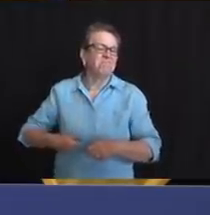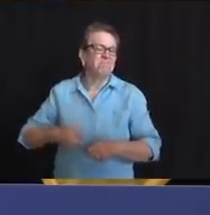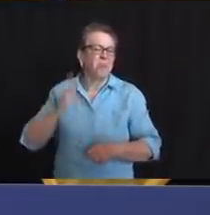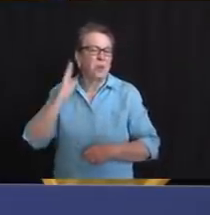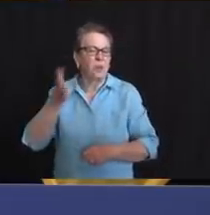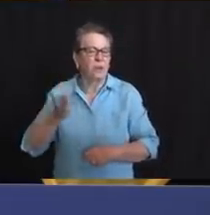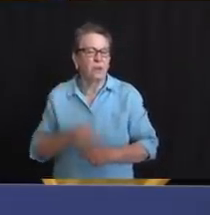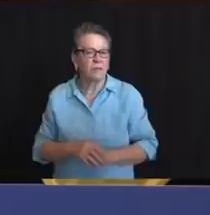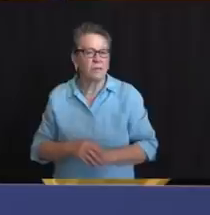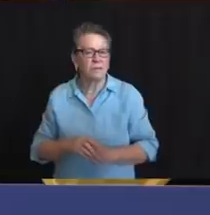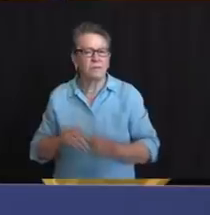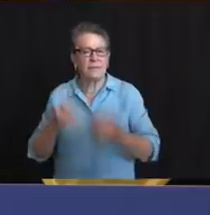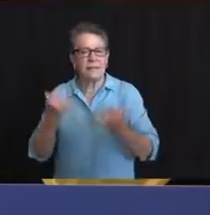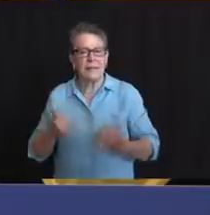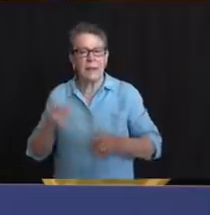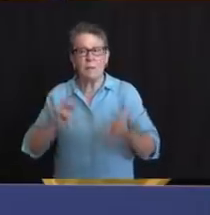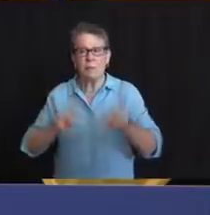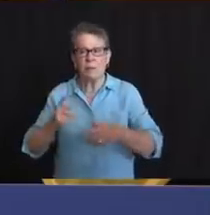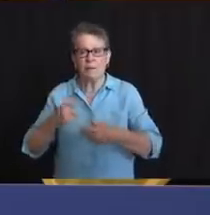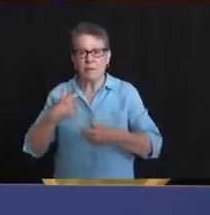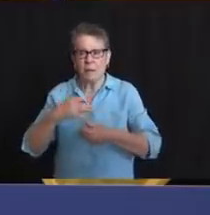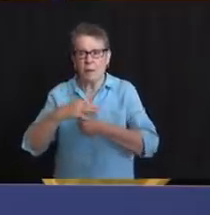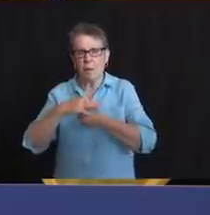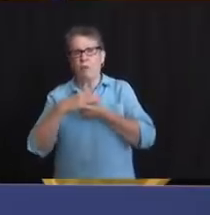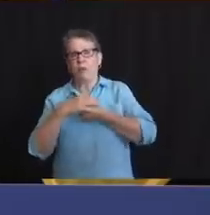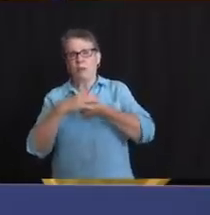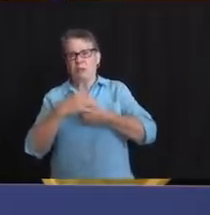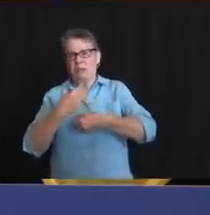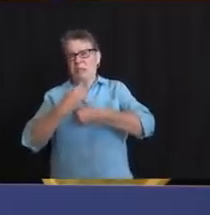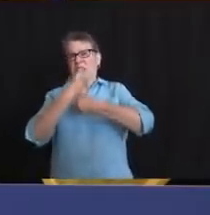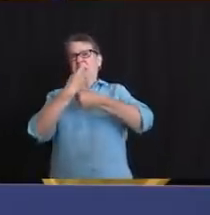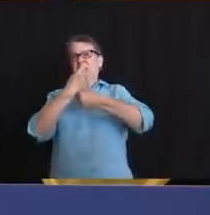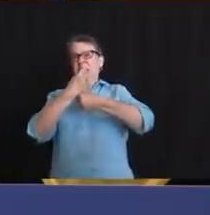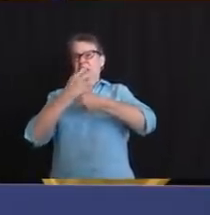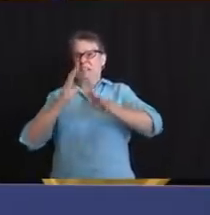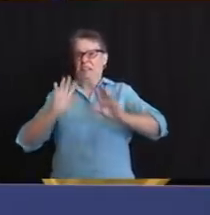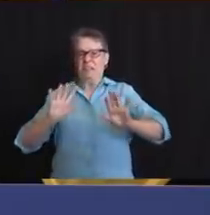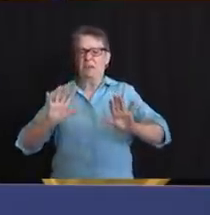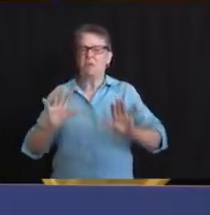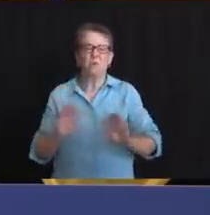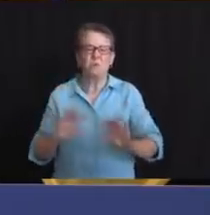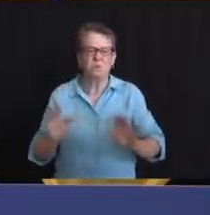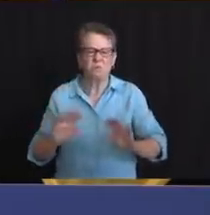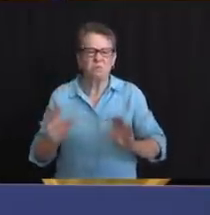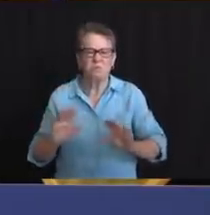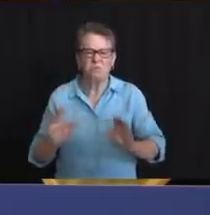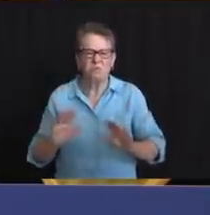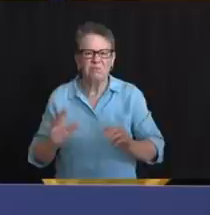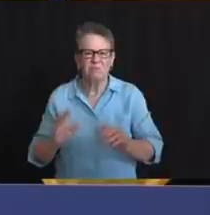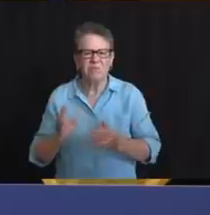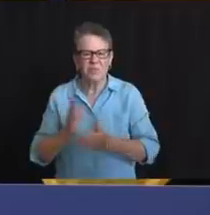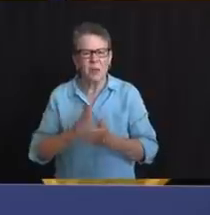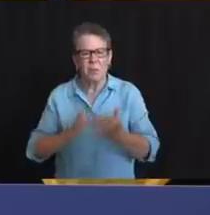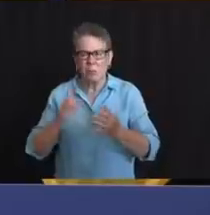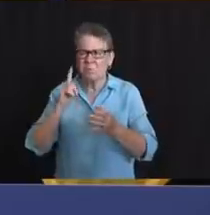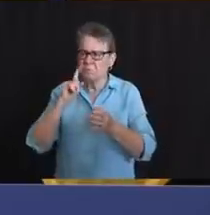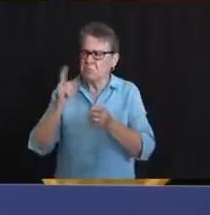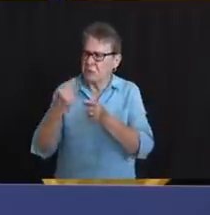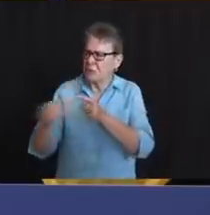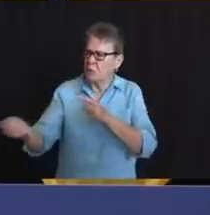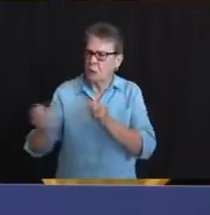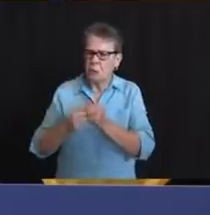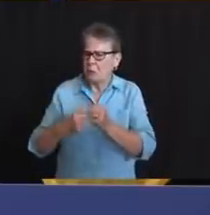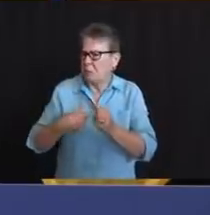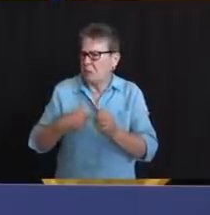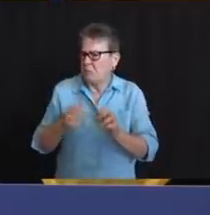folks who have consistently been on the other side of us as it relates to what we've been doing throughout the pandemic, but that's of